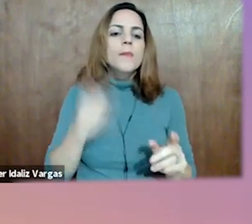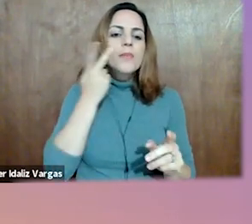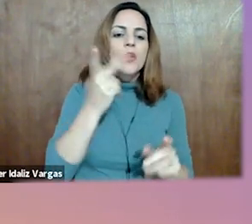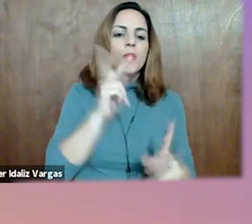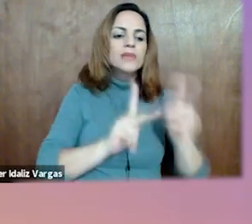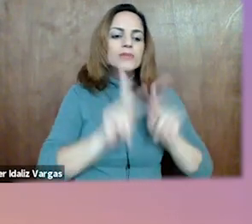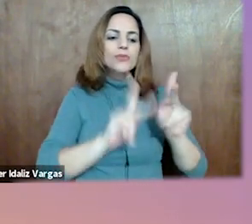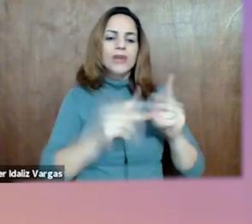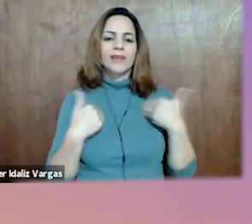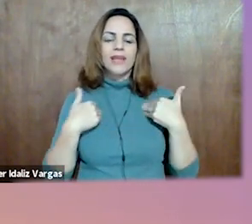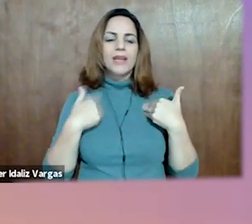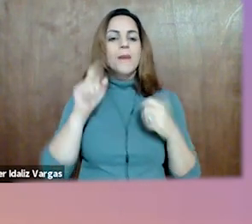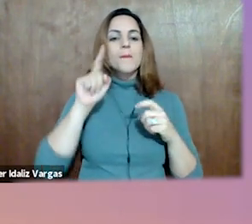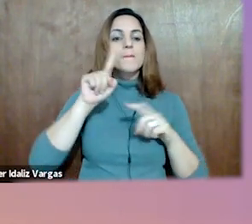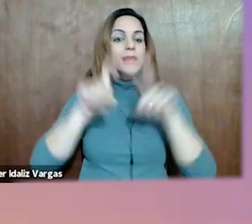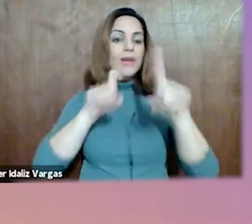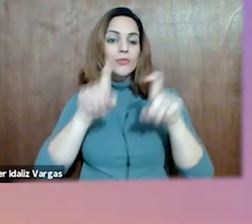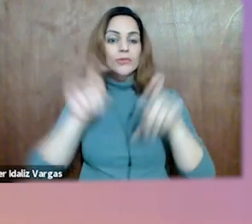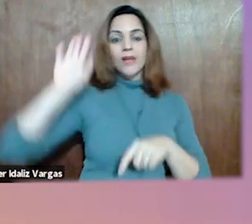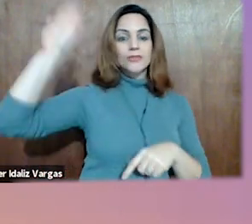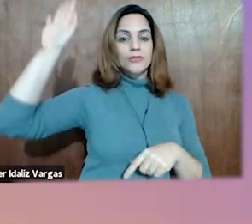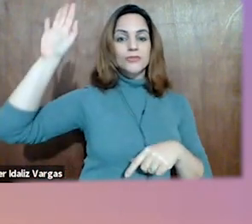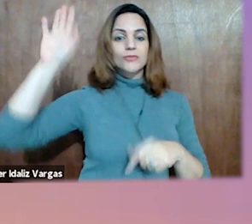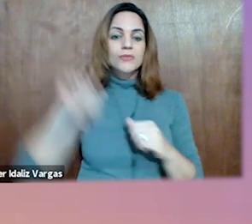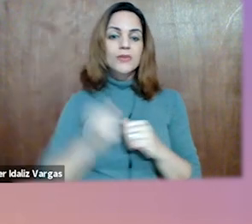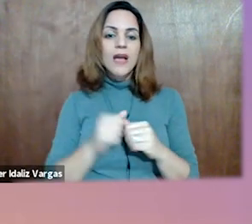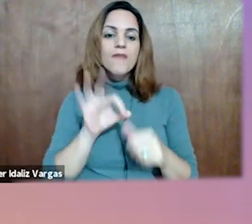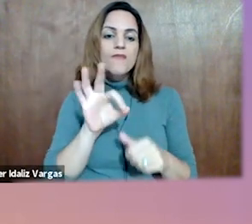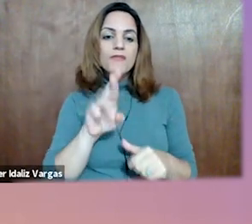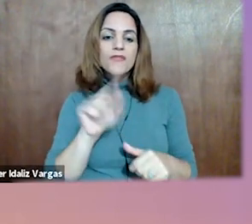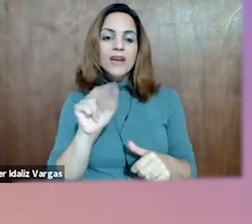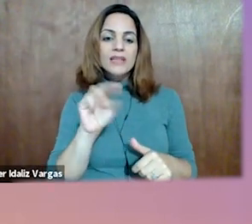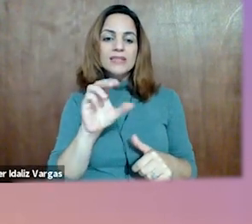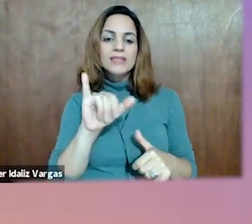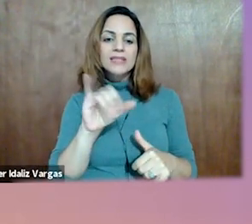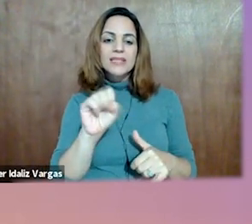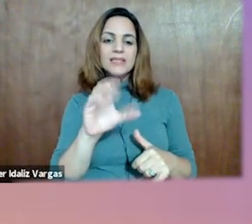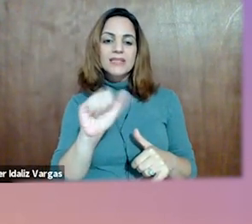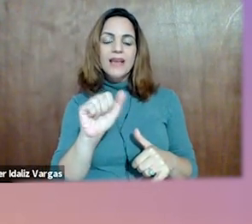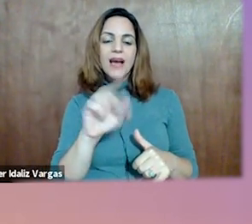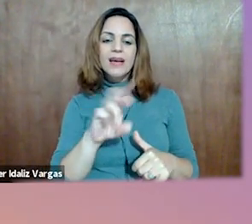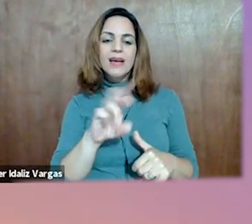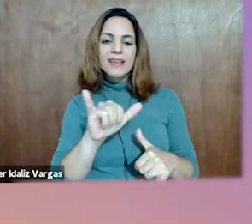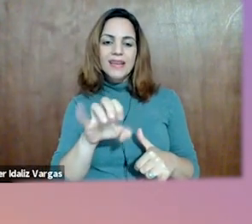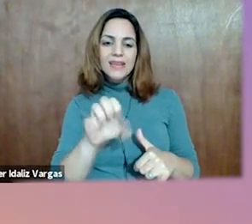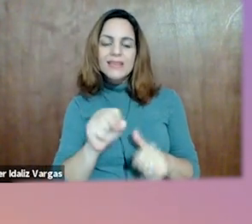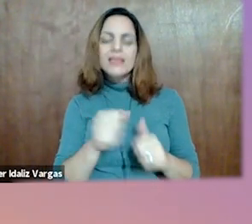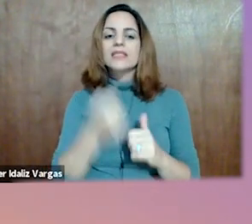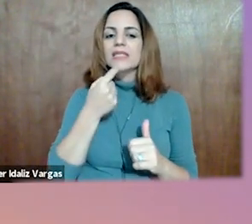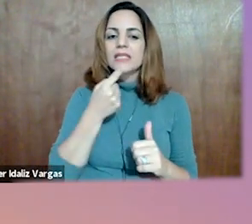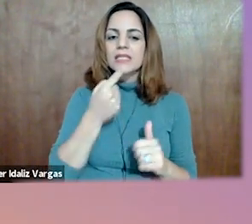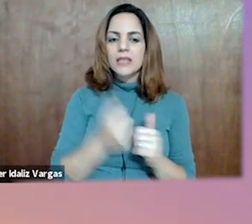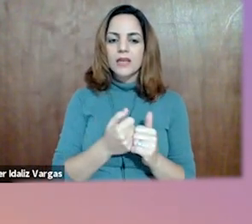Pedro and Francisca Reyes asks, can someone address the possibility and need of a summit on Puerto Rico's